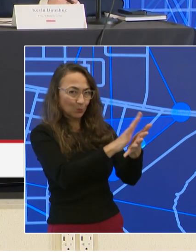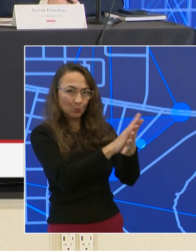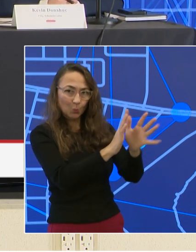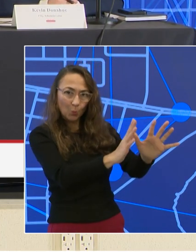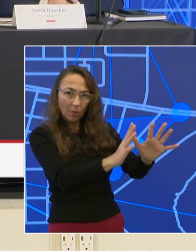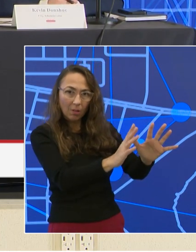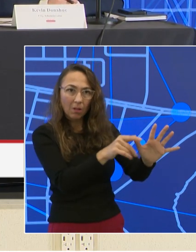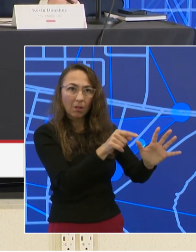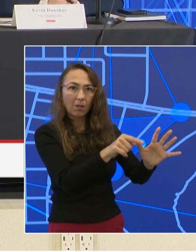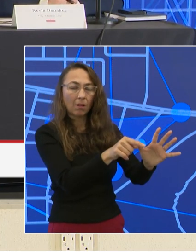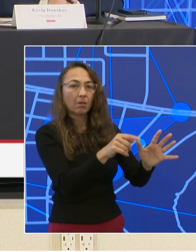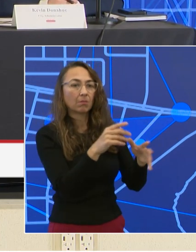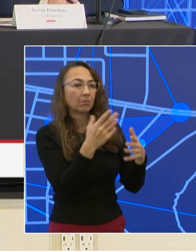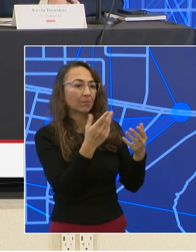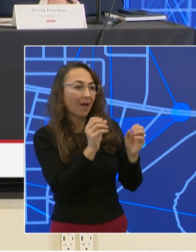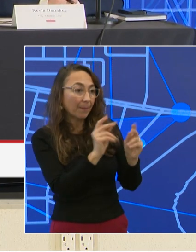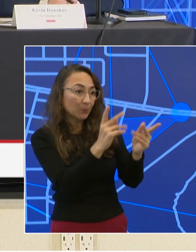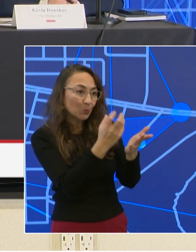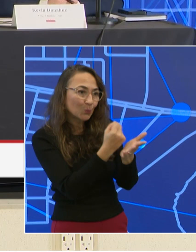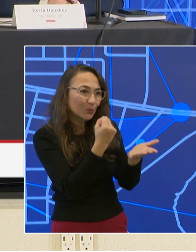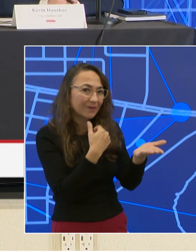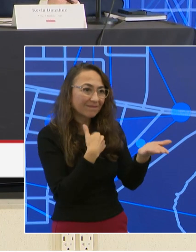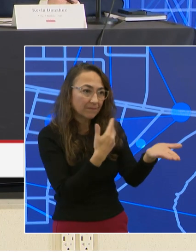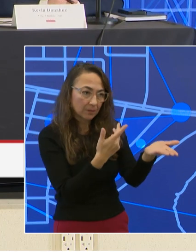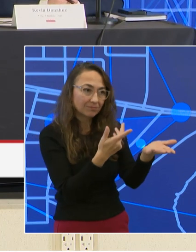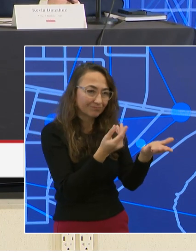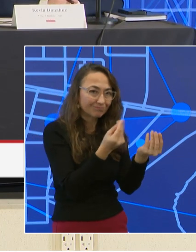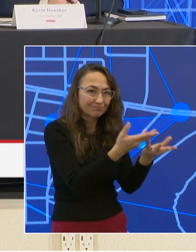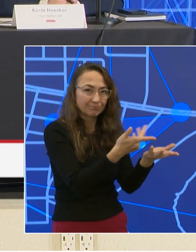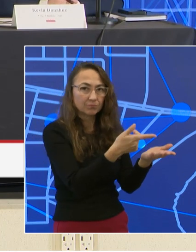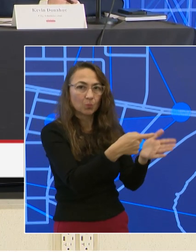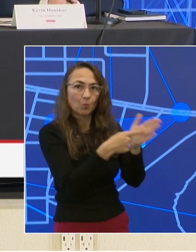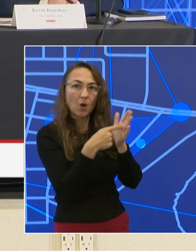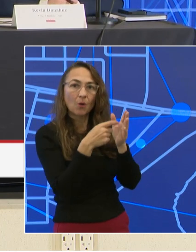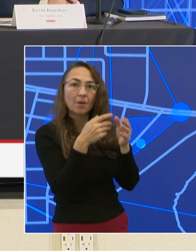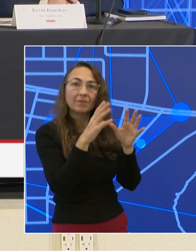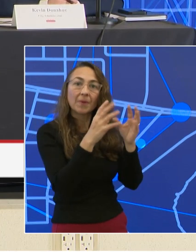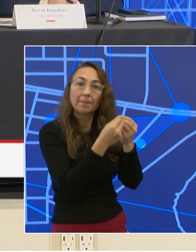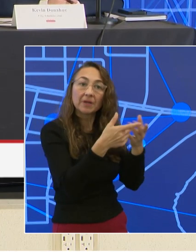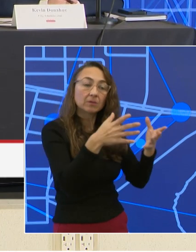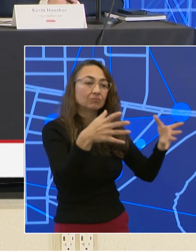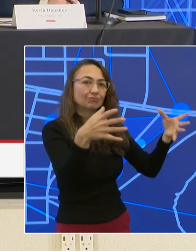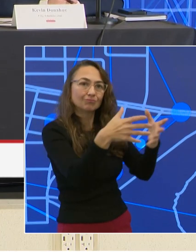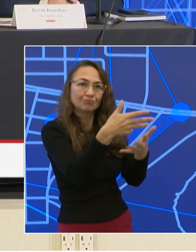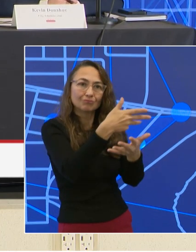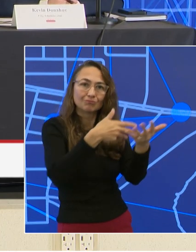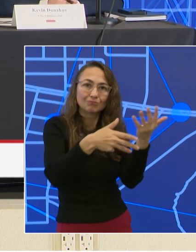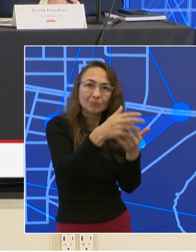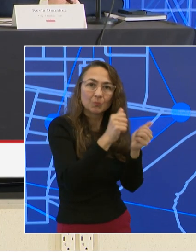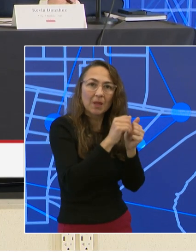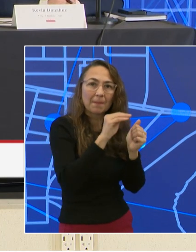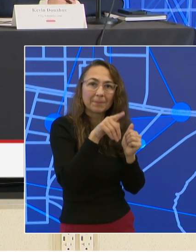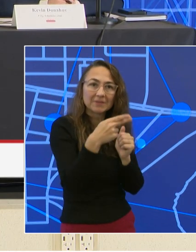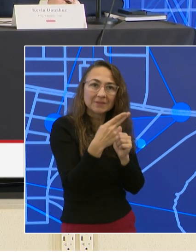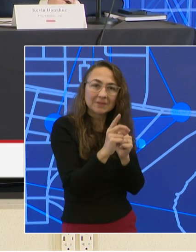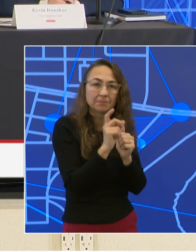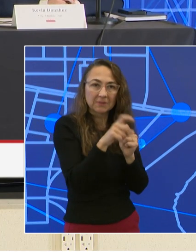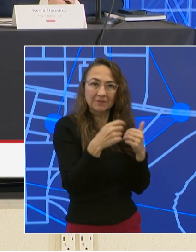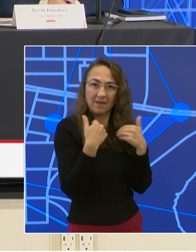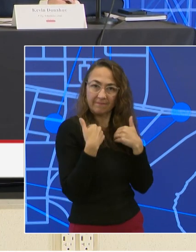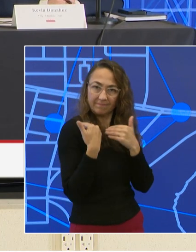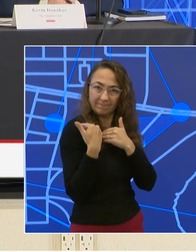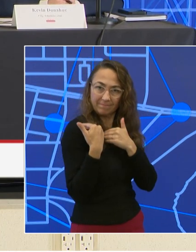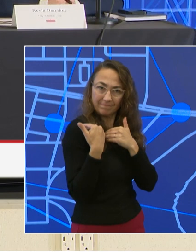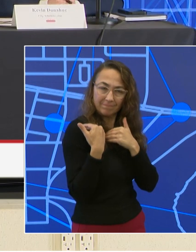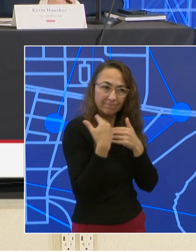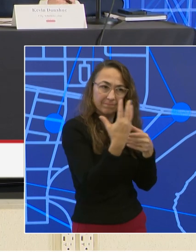us the opportunity to require families who interact with MPD to be in a